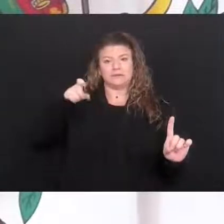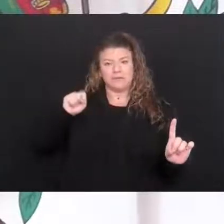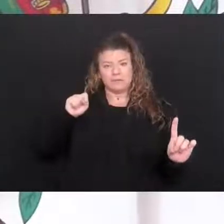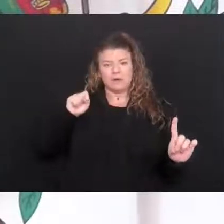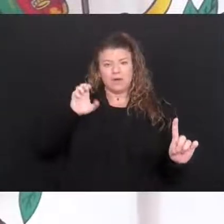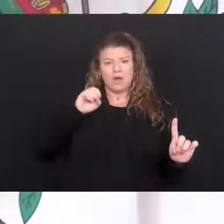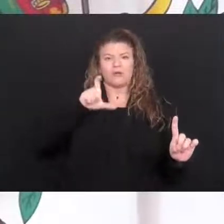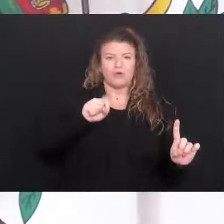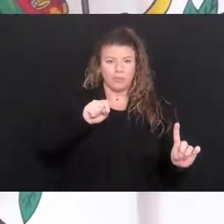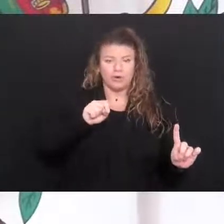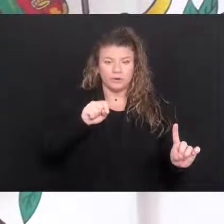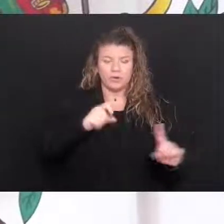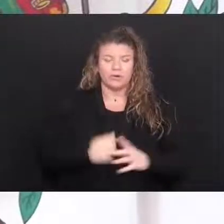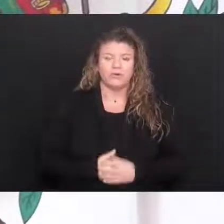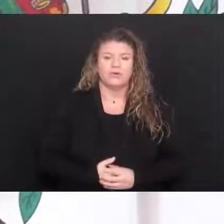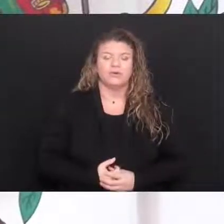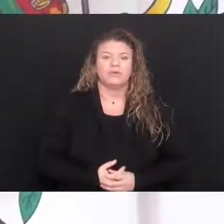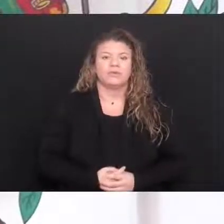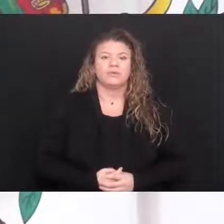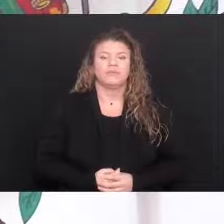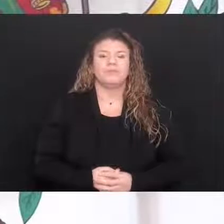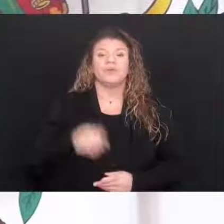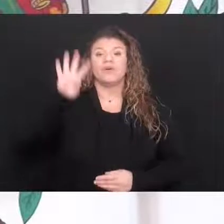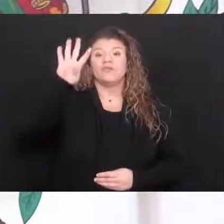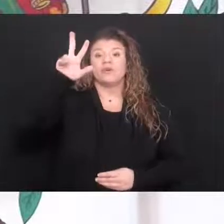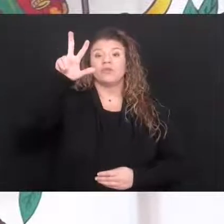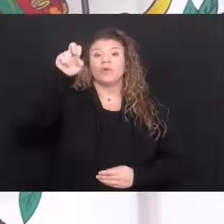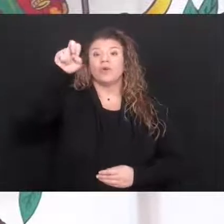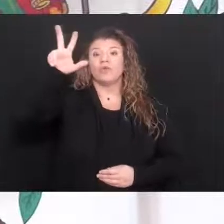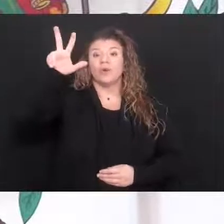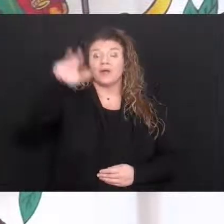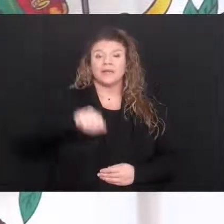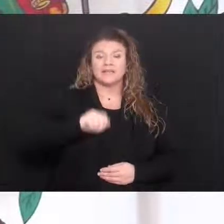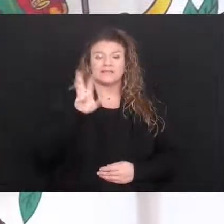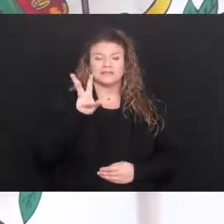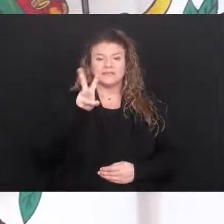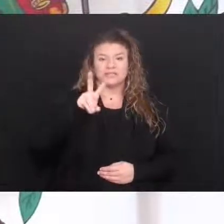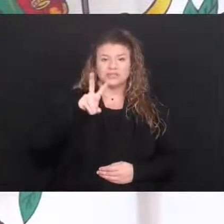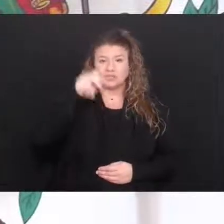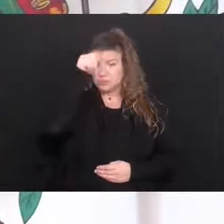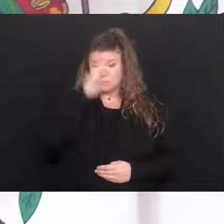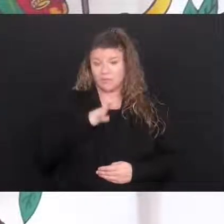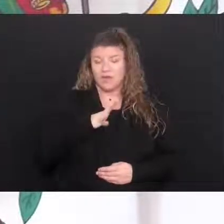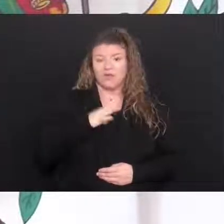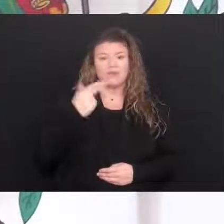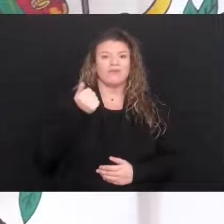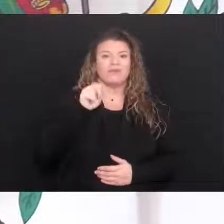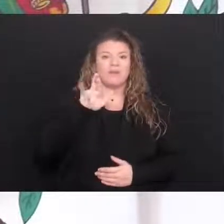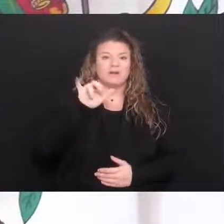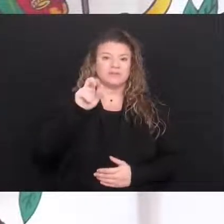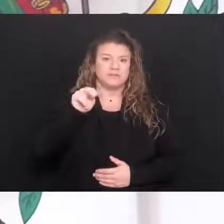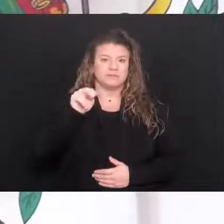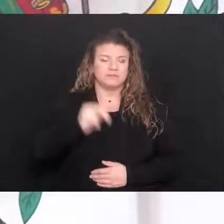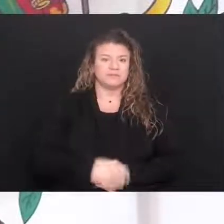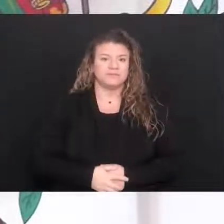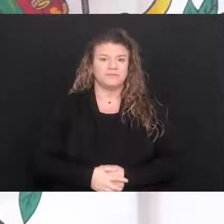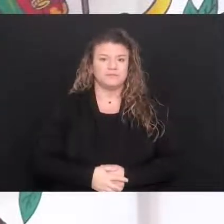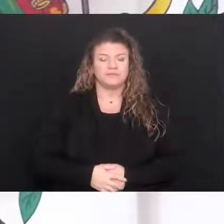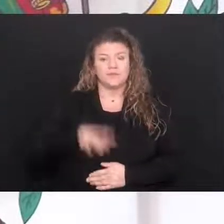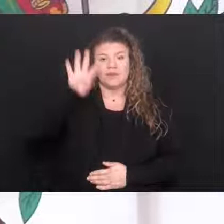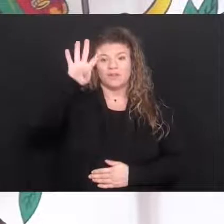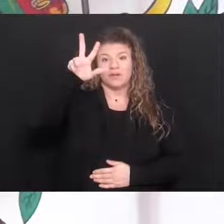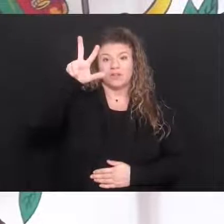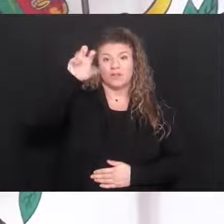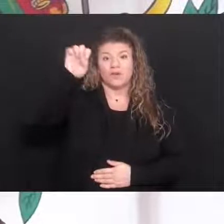October. The 4,303rd death is a 62-year-old male from Harrison County. The